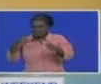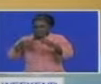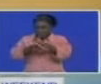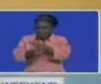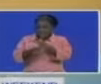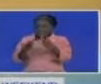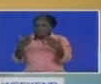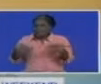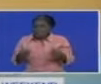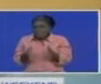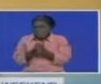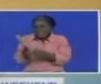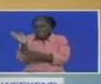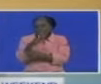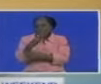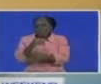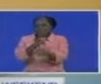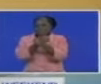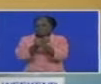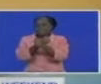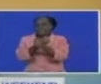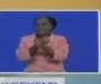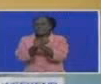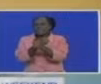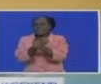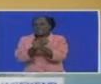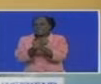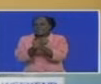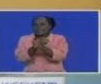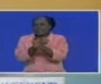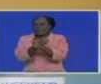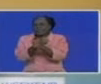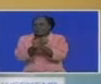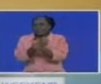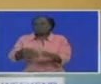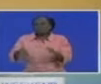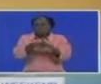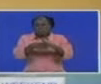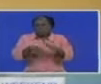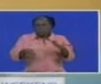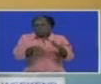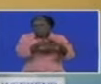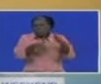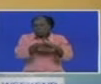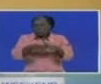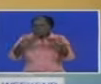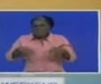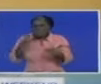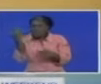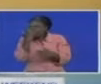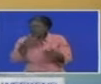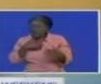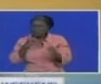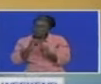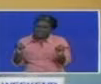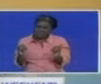are and a diplomat who is protected by Privileges and Immunities Act throws out people like that shamelessly? But I think what we